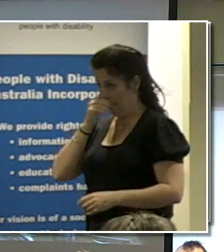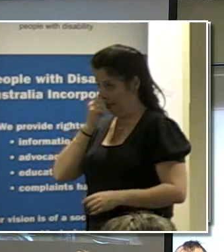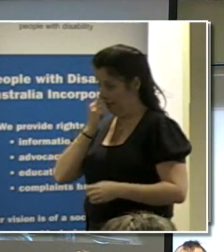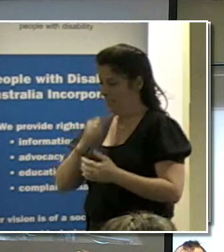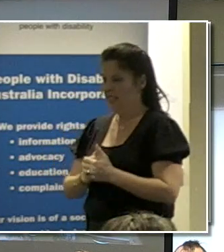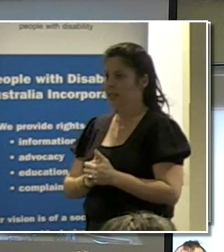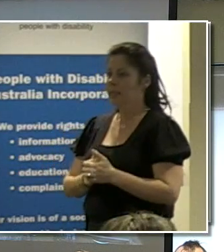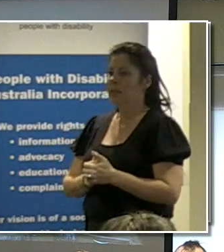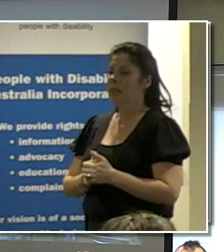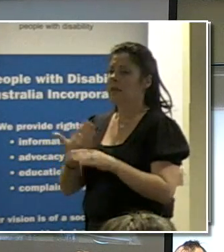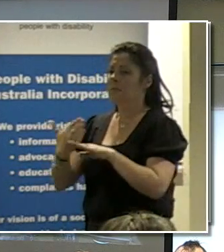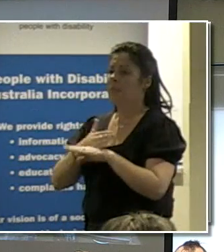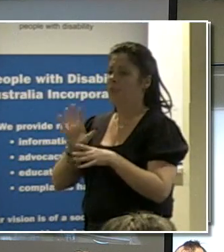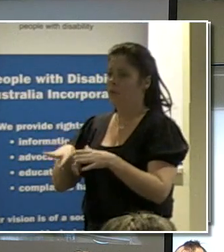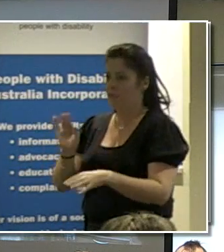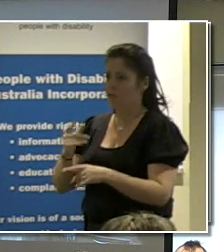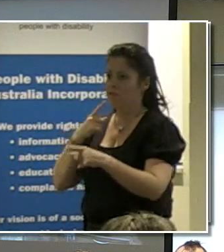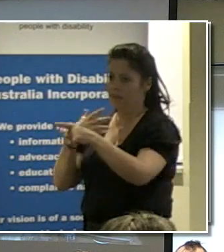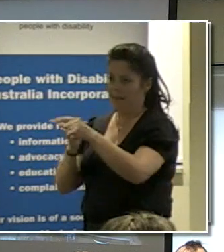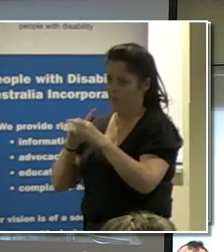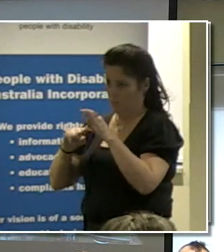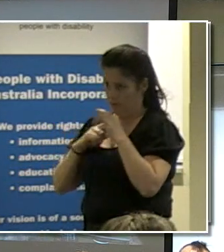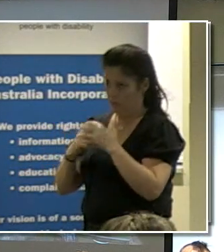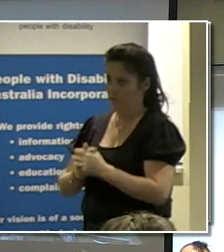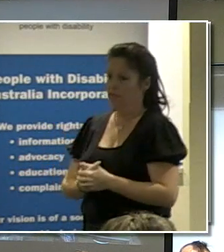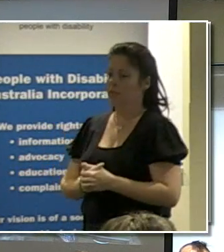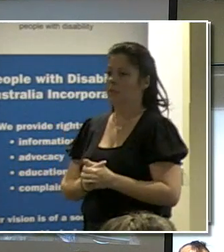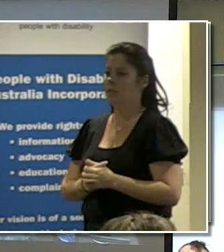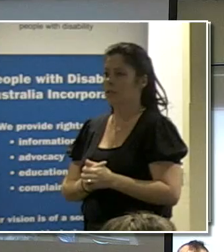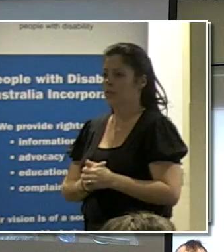ask, in the report it says